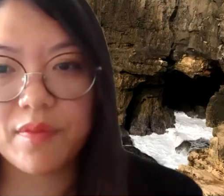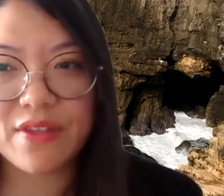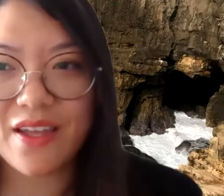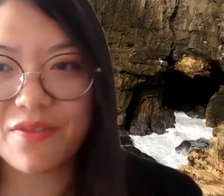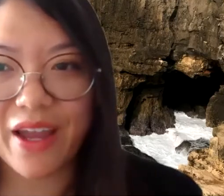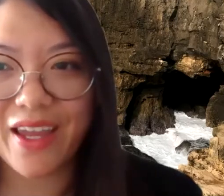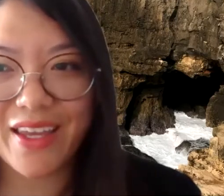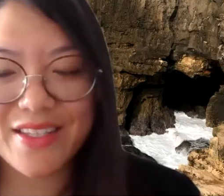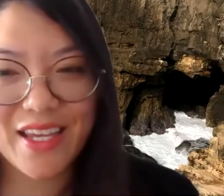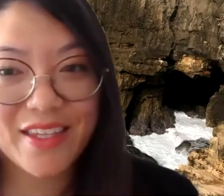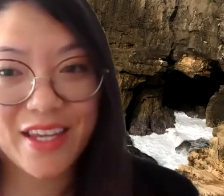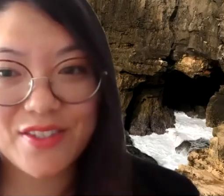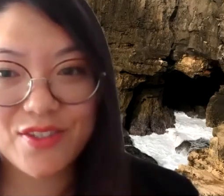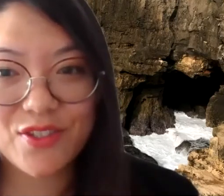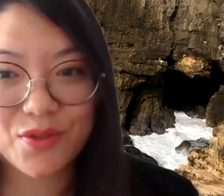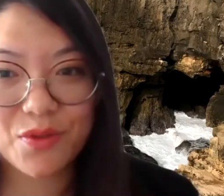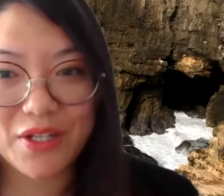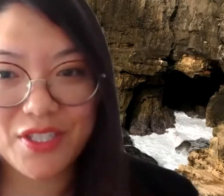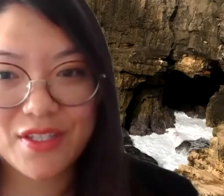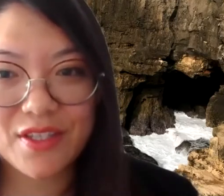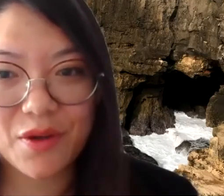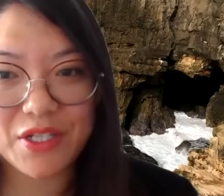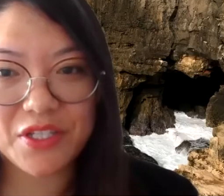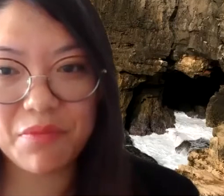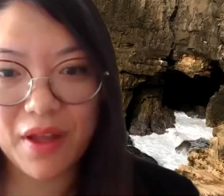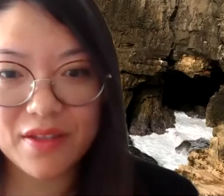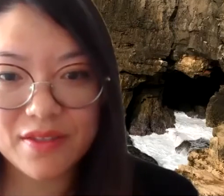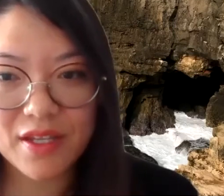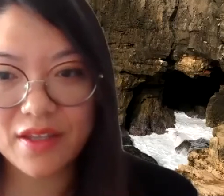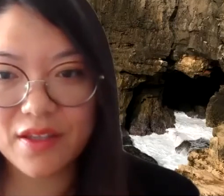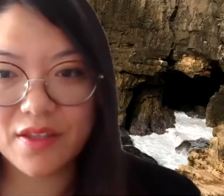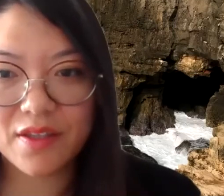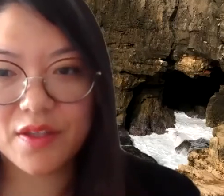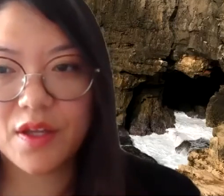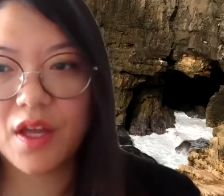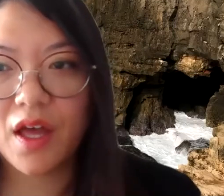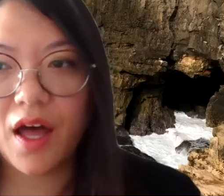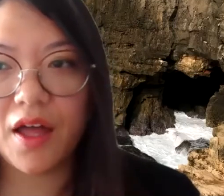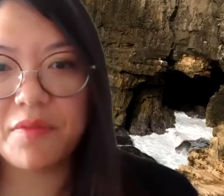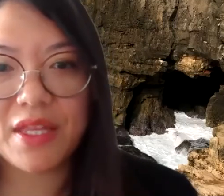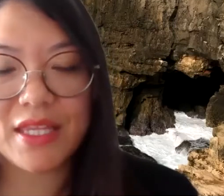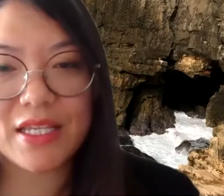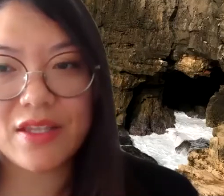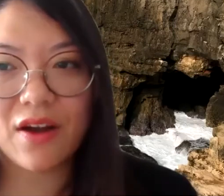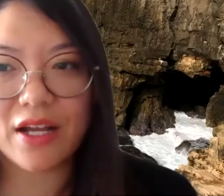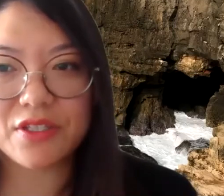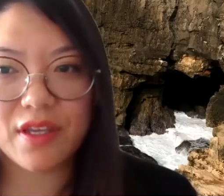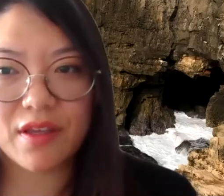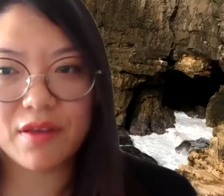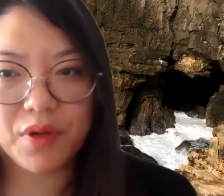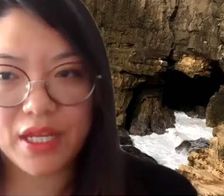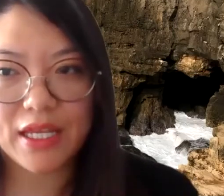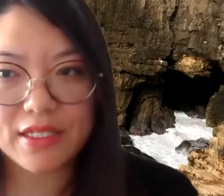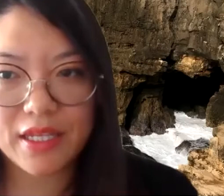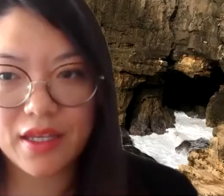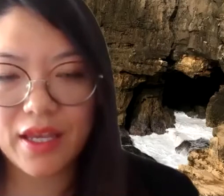All right, I can take the next two questions in the question box. Sure. These are actually